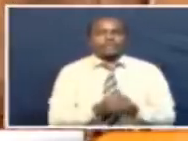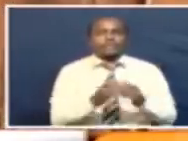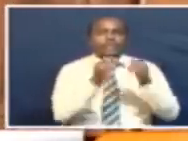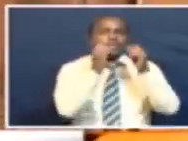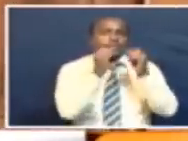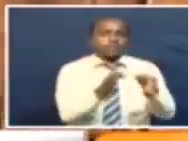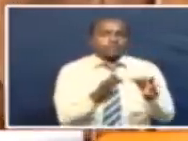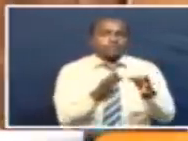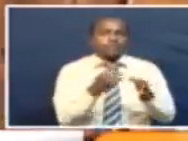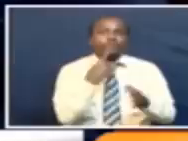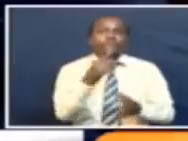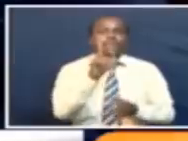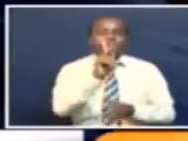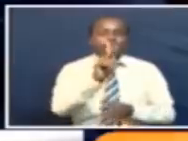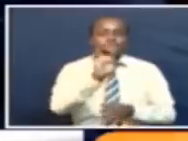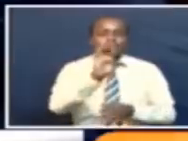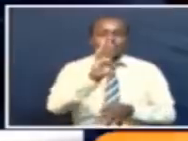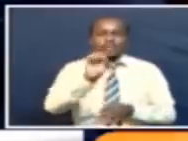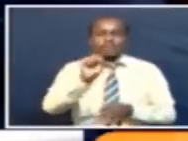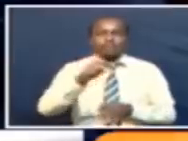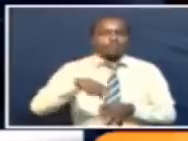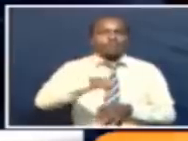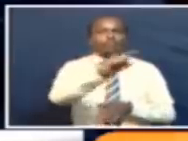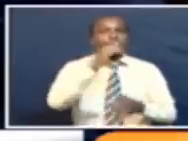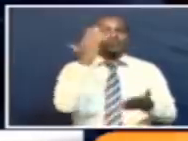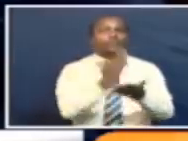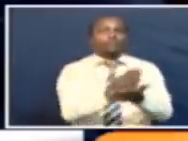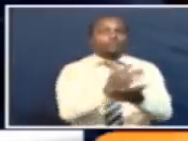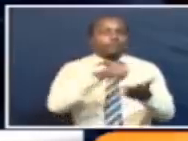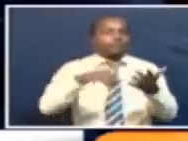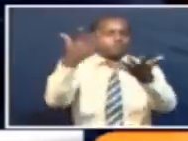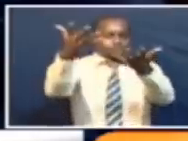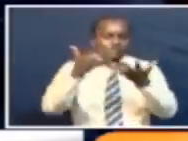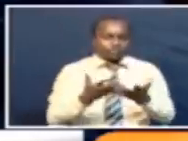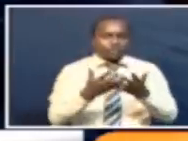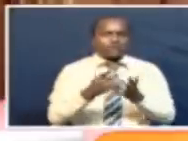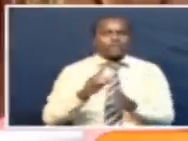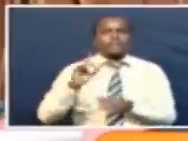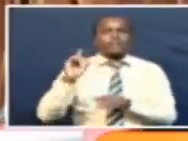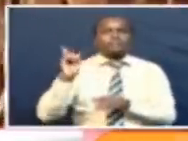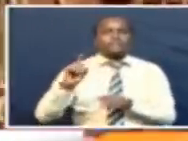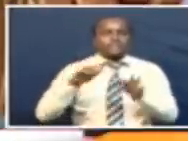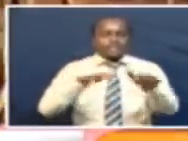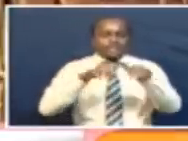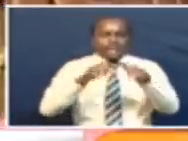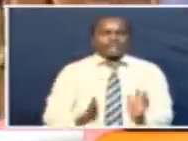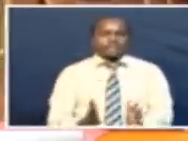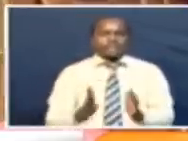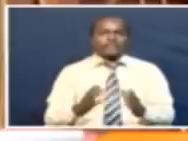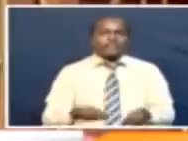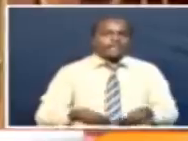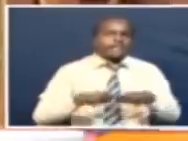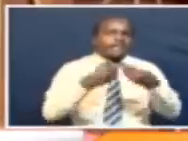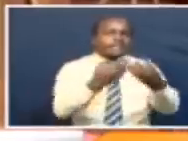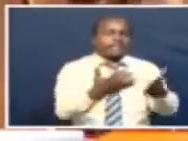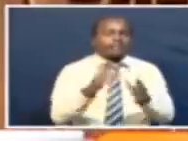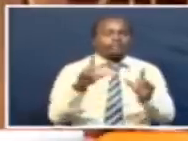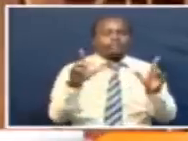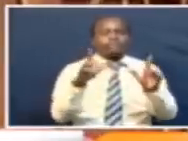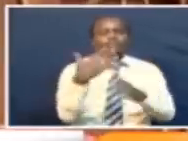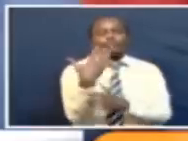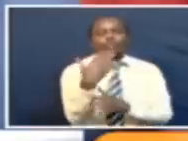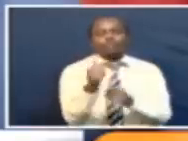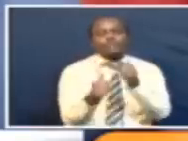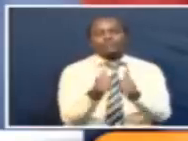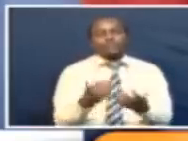tell KEBS to go and verify what is being imported, what document did the Ministry of Agriculture give to KEBS to verify what is coming into